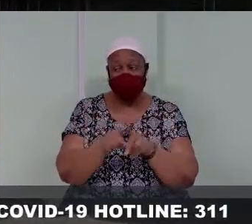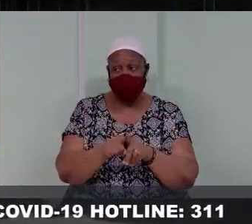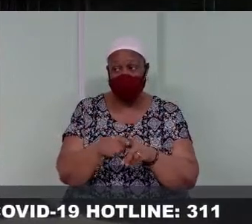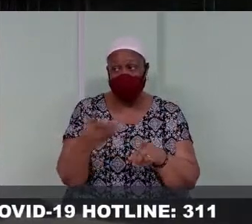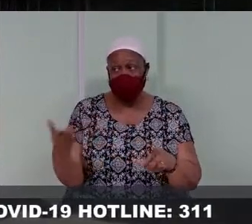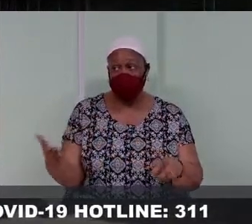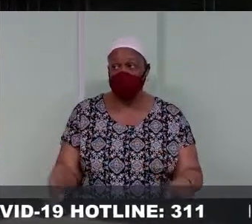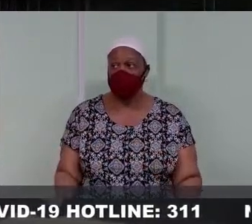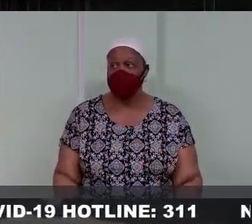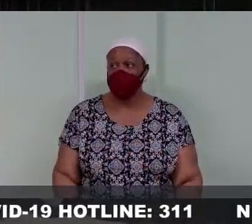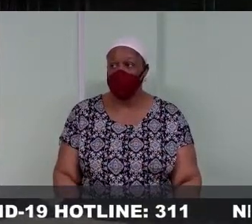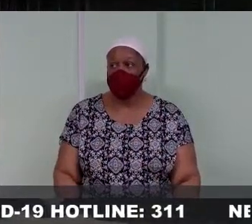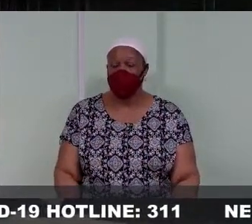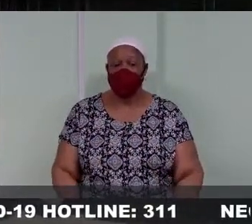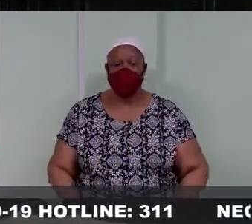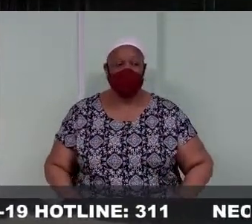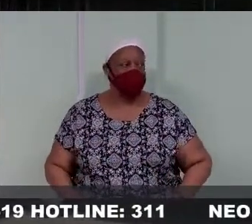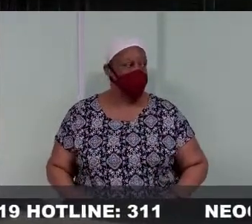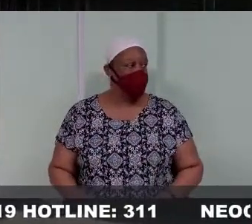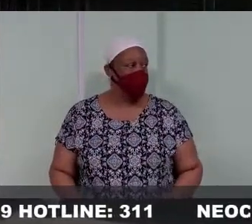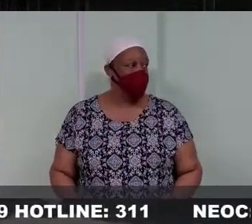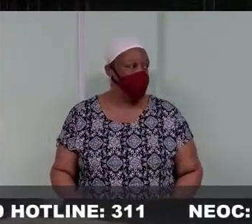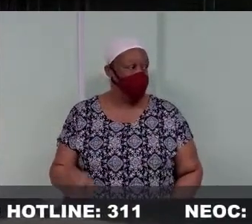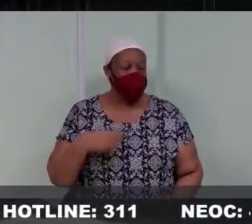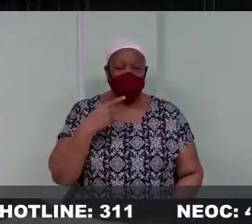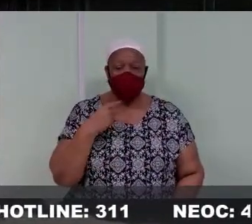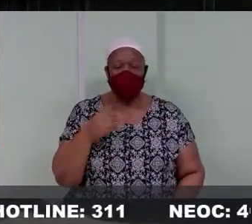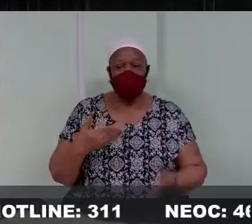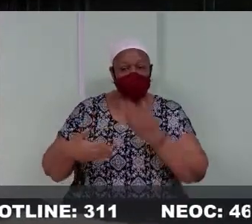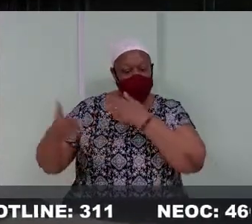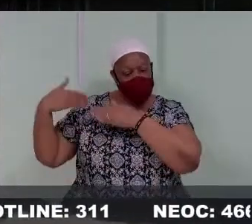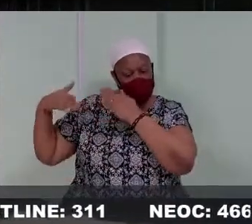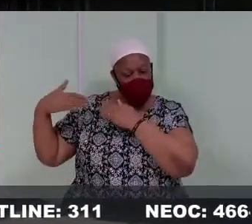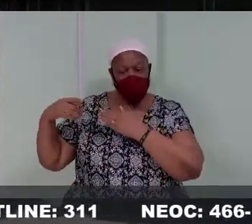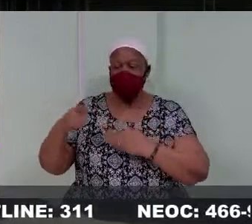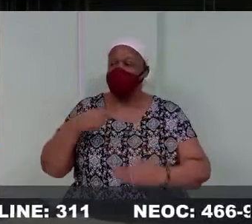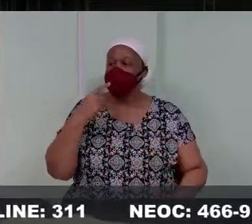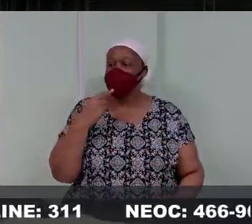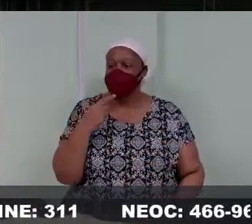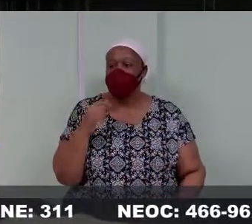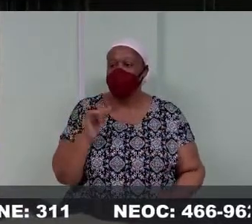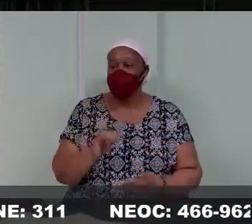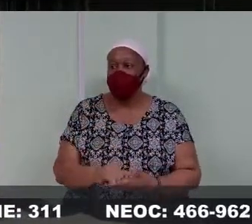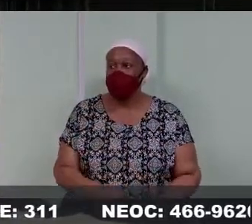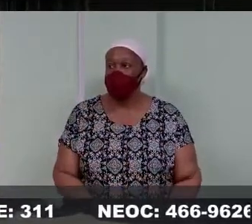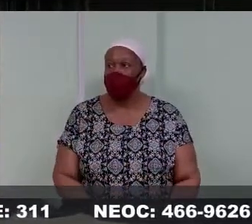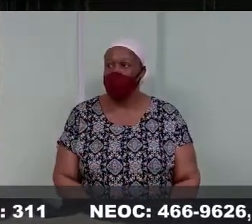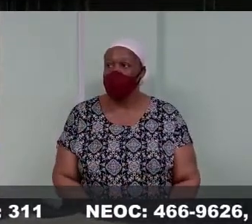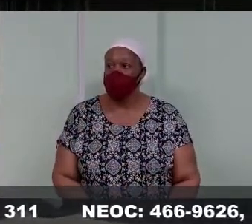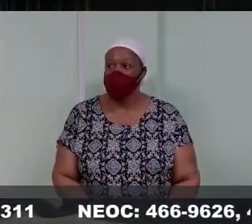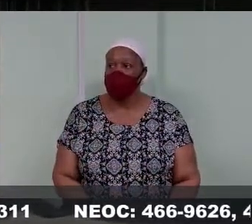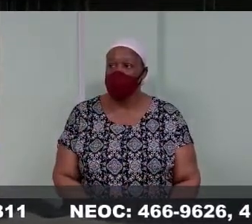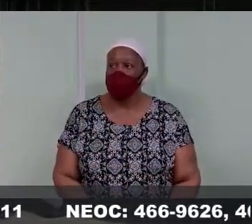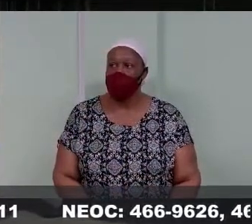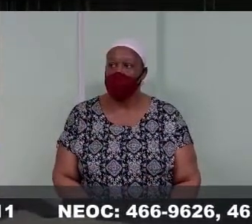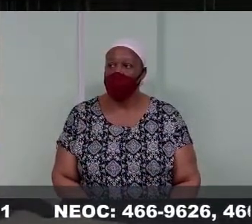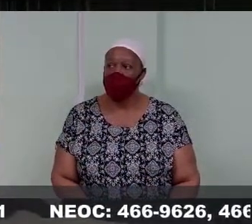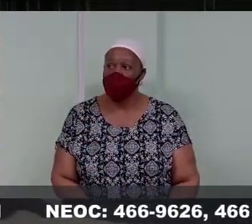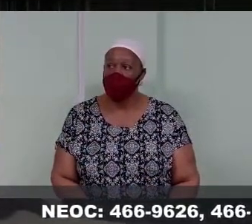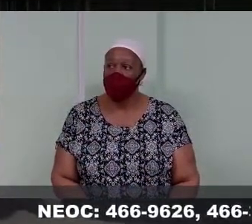I would have done so on a previous occasion, earlier, I think it's sometime in the month of